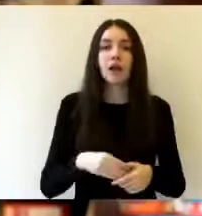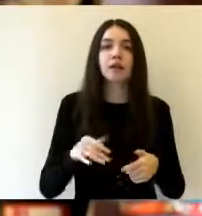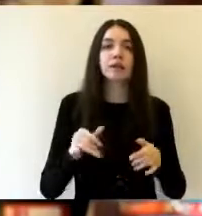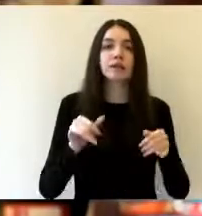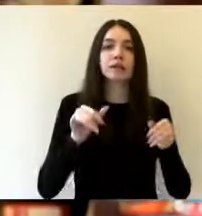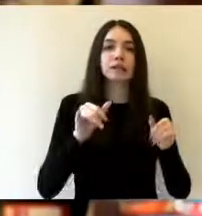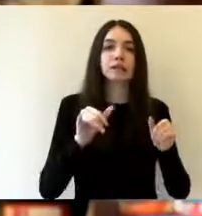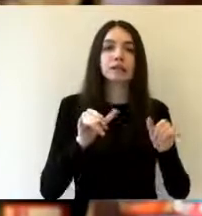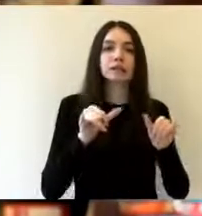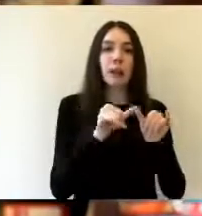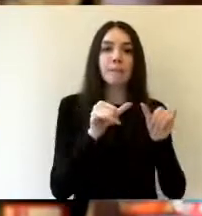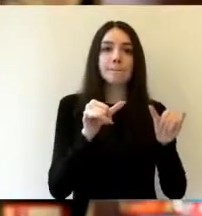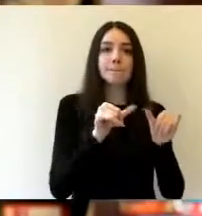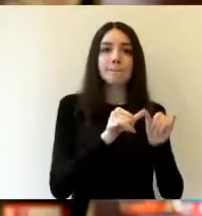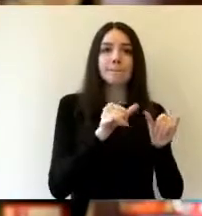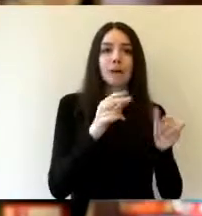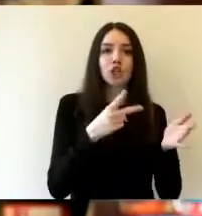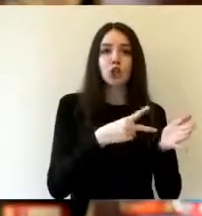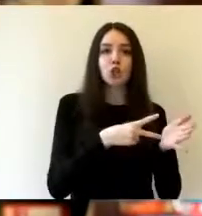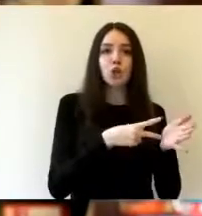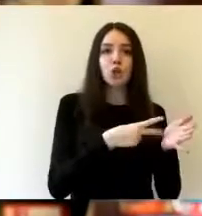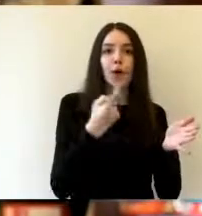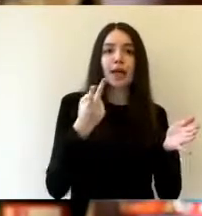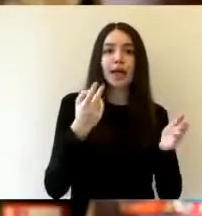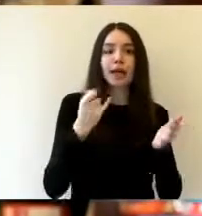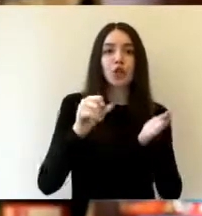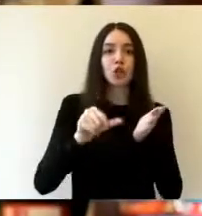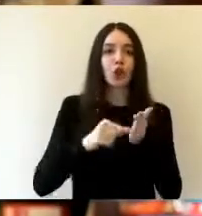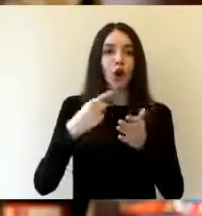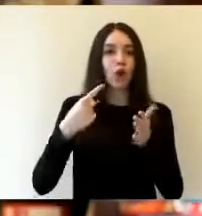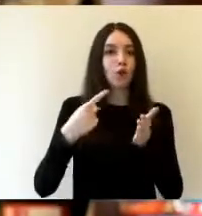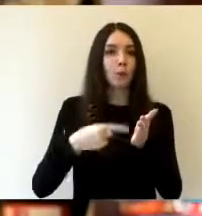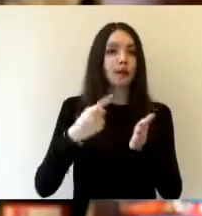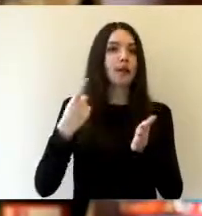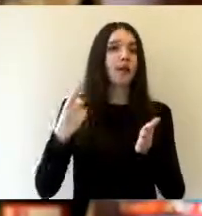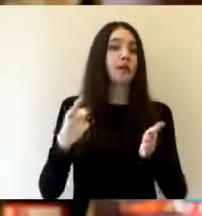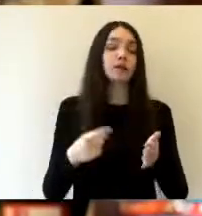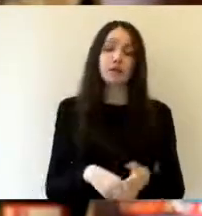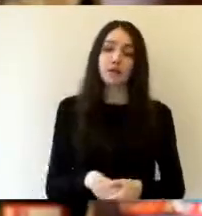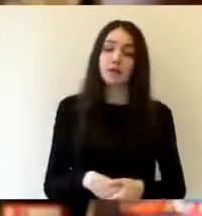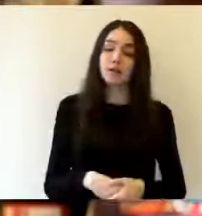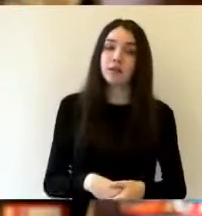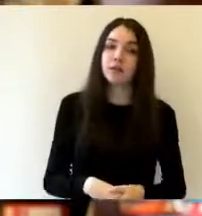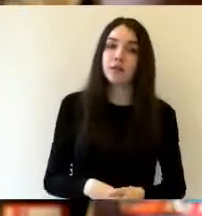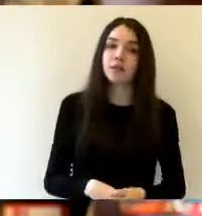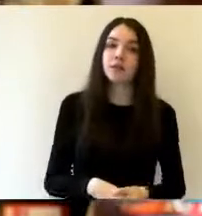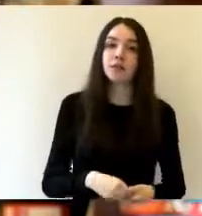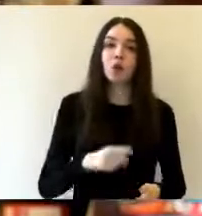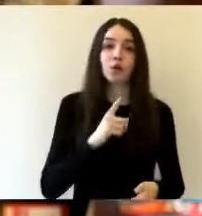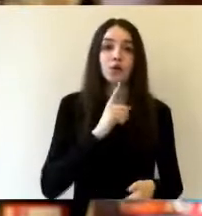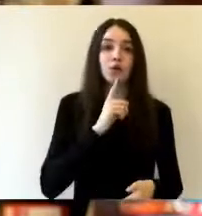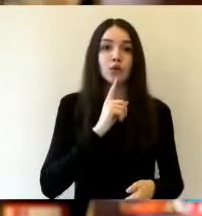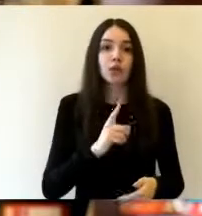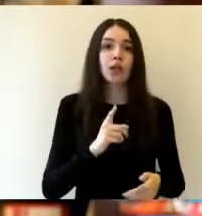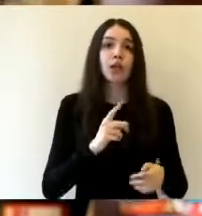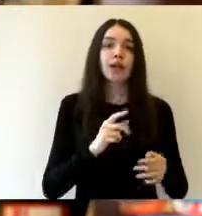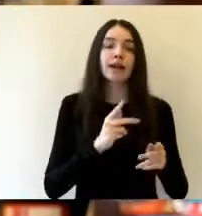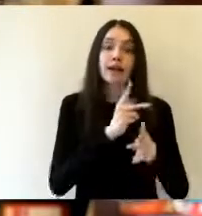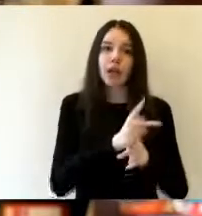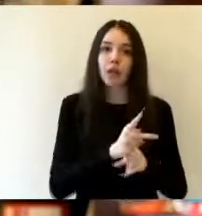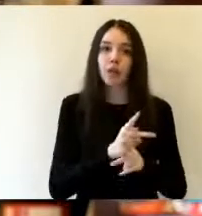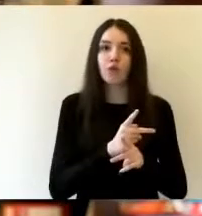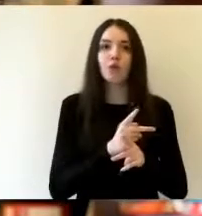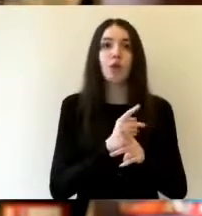extremely relevant in my line of work. So I truly am, with that kind of commission work, extremely careful about what I'm